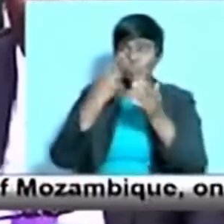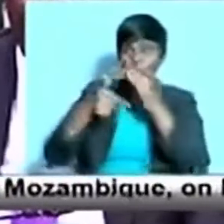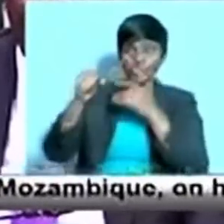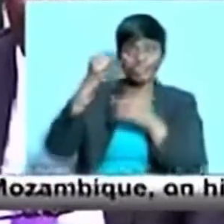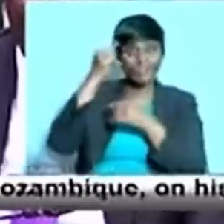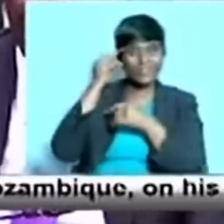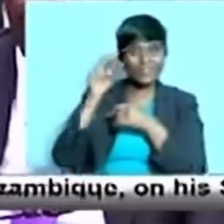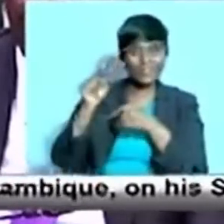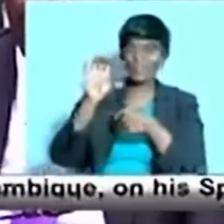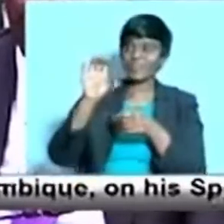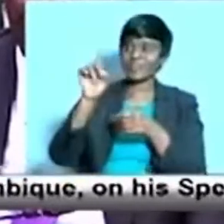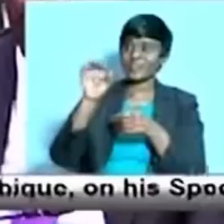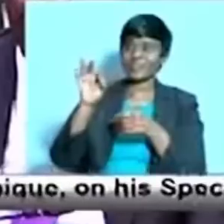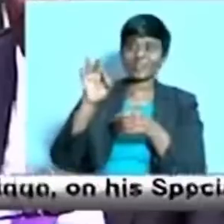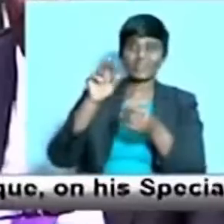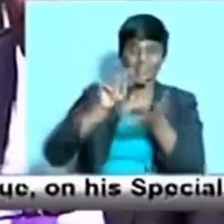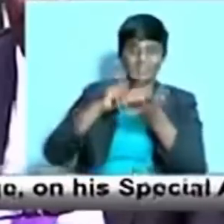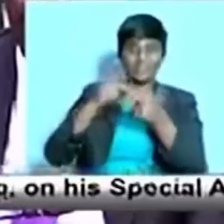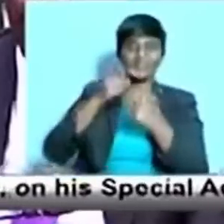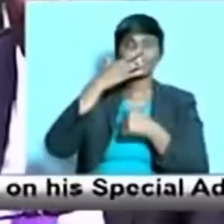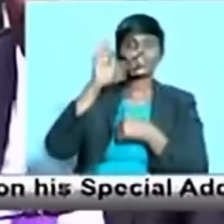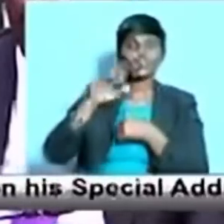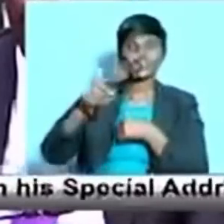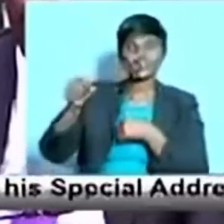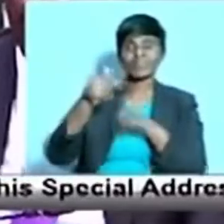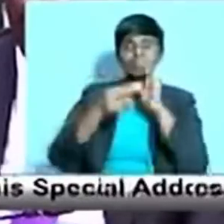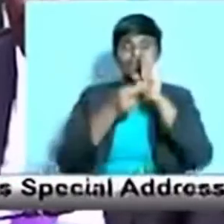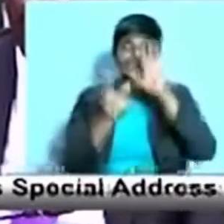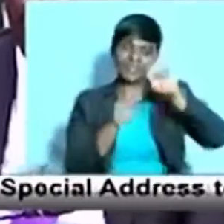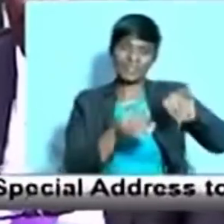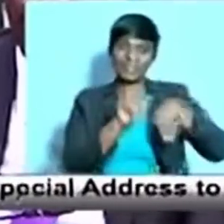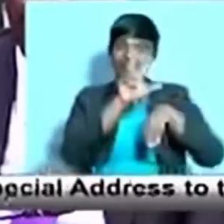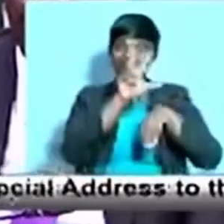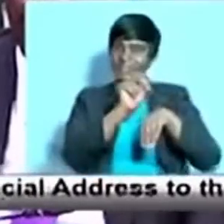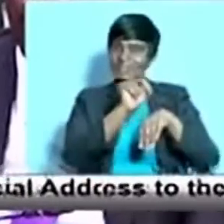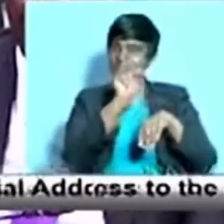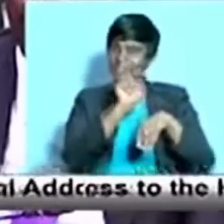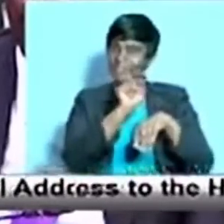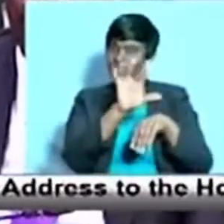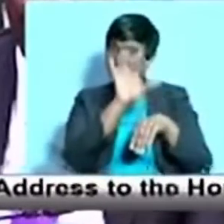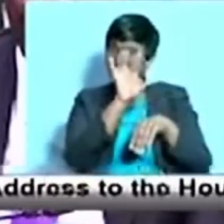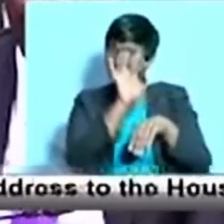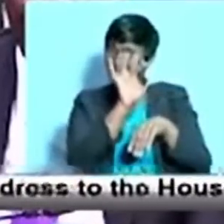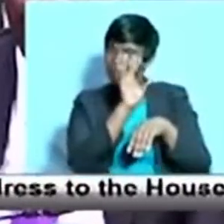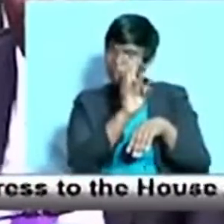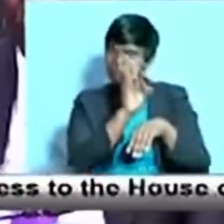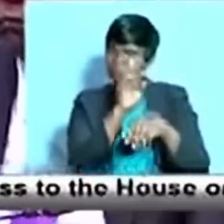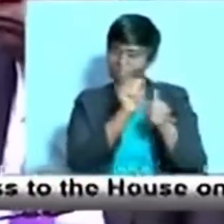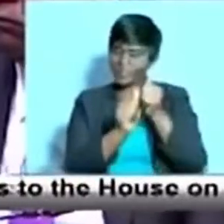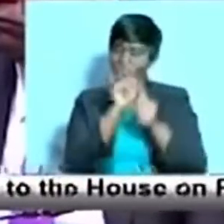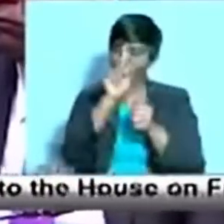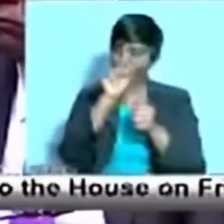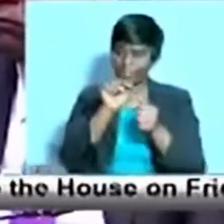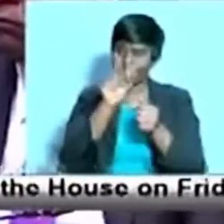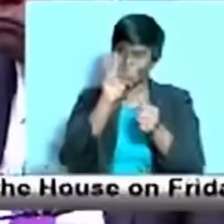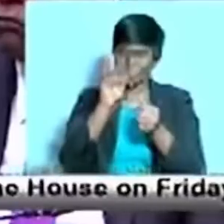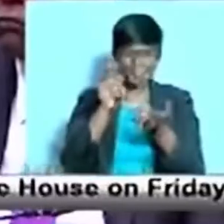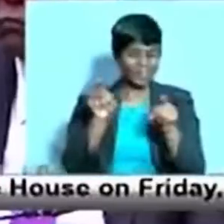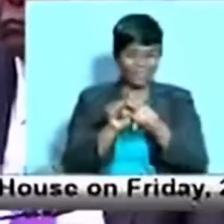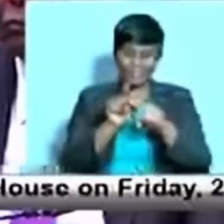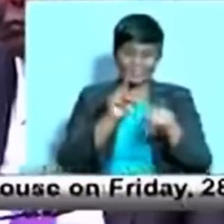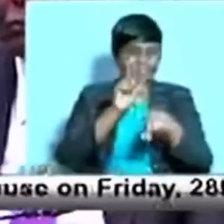is a bad program. We must leave the 30.6 to come down to the 1.6, which sometimes never even